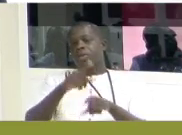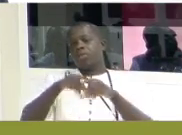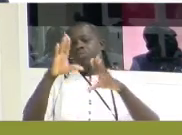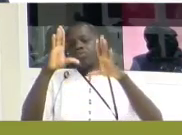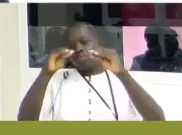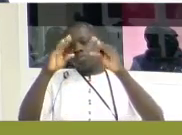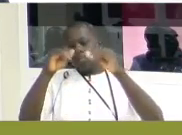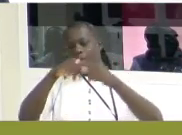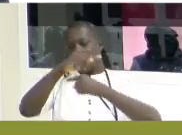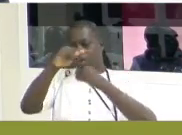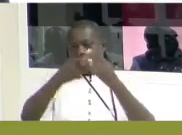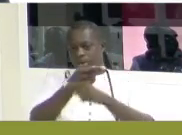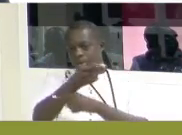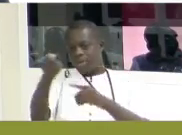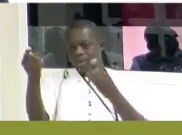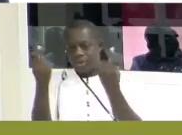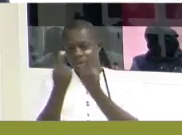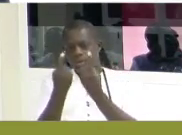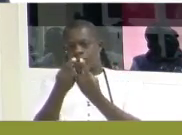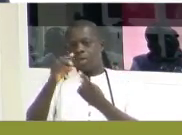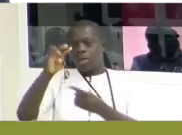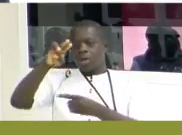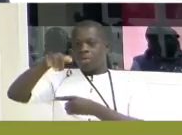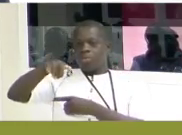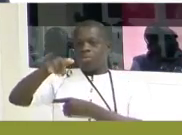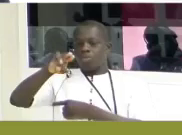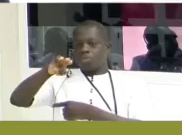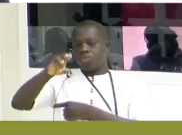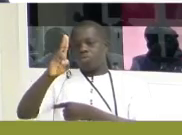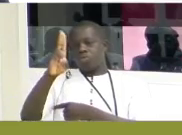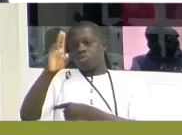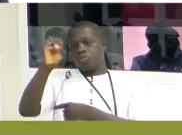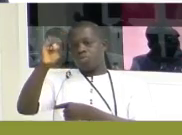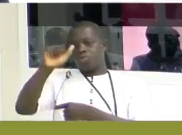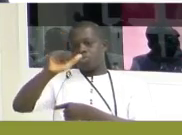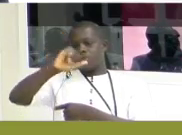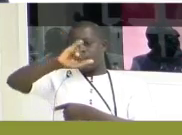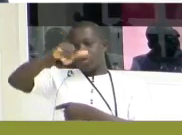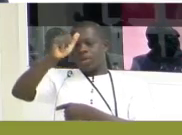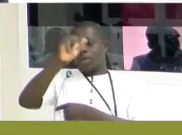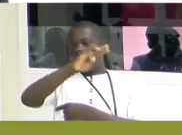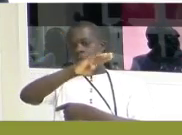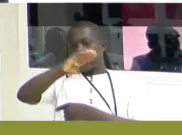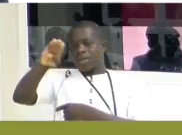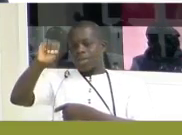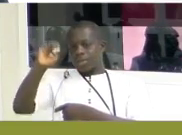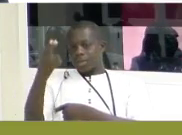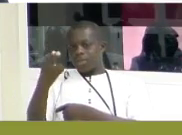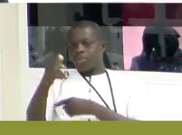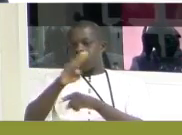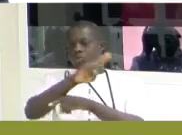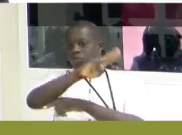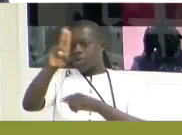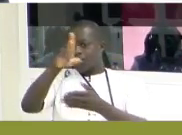thing, Musa Jame walked in. Let me state clear that Musa was not part of this